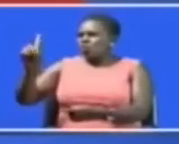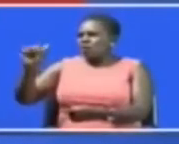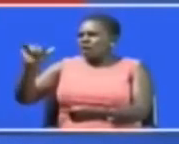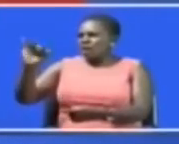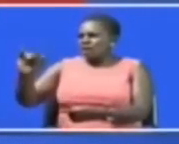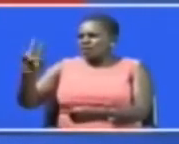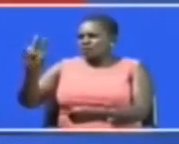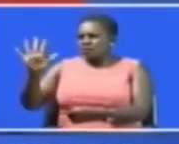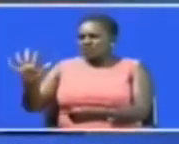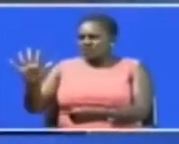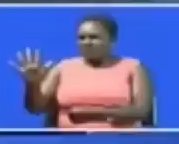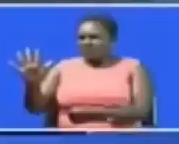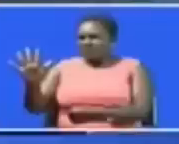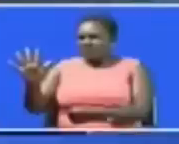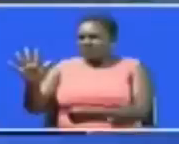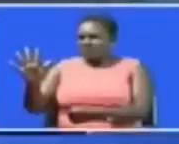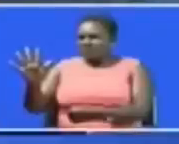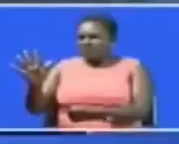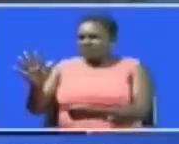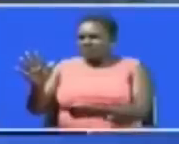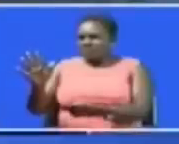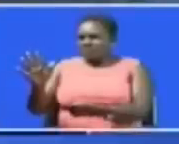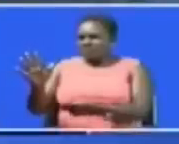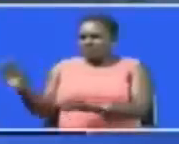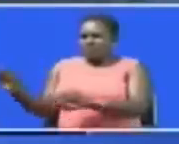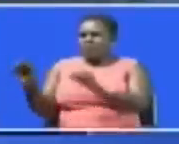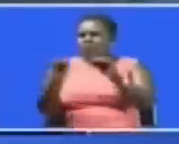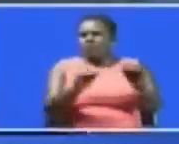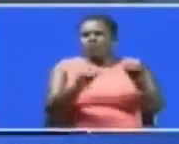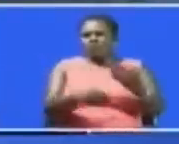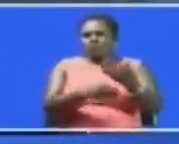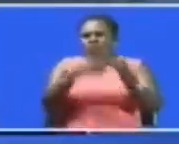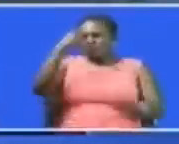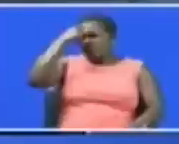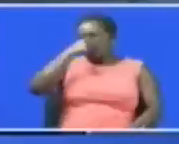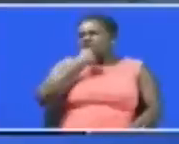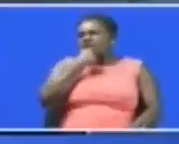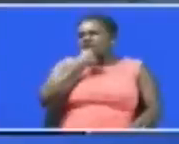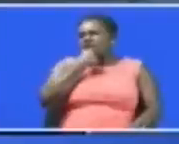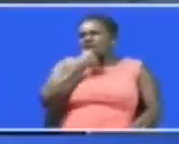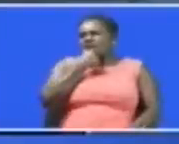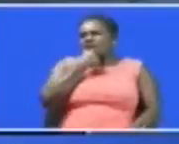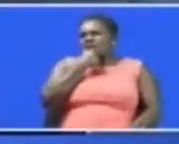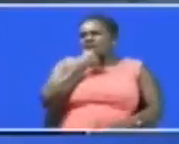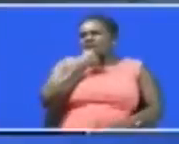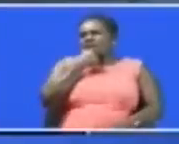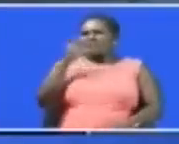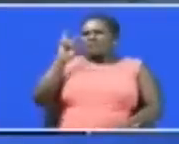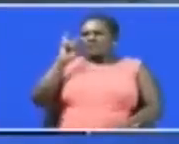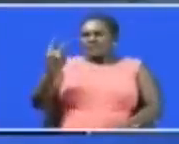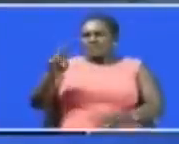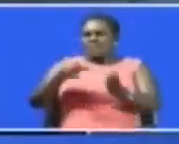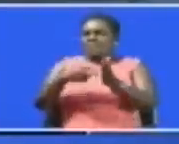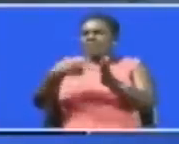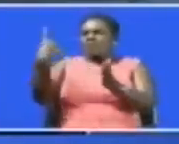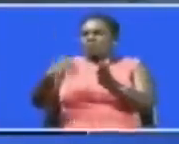someone now who's going to say that Undanyu to be wound up, and taken to add Thika, an extra constituency. And you can see what